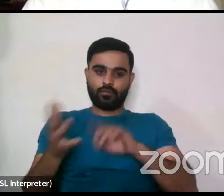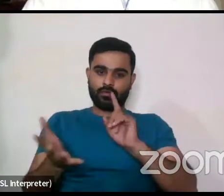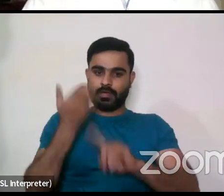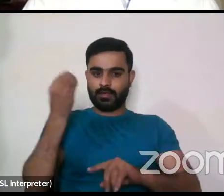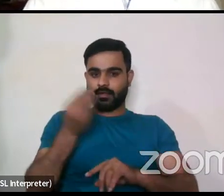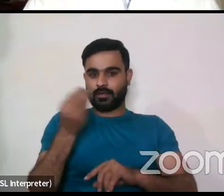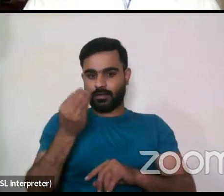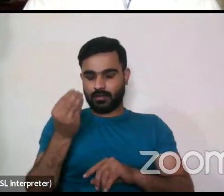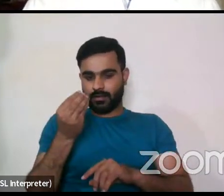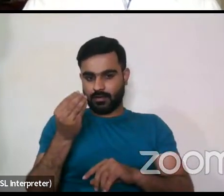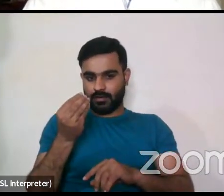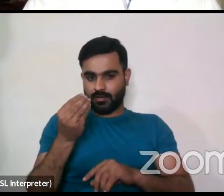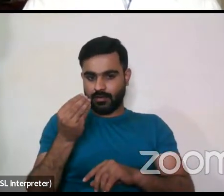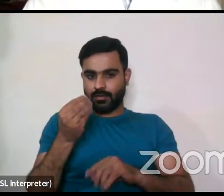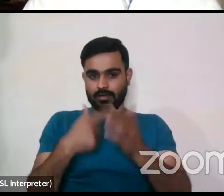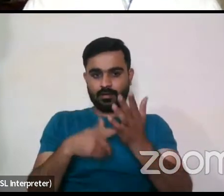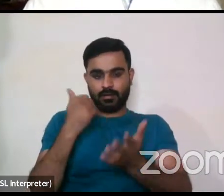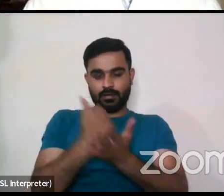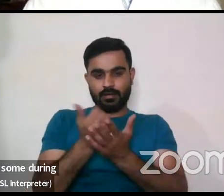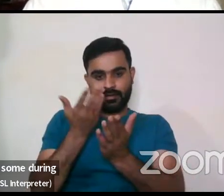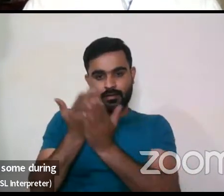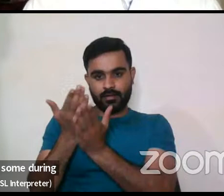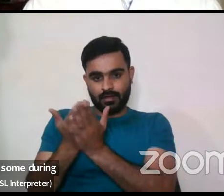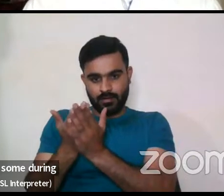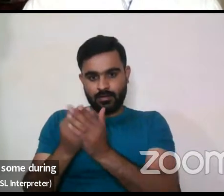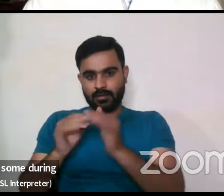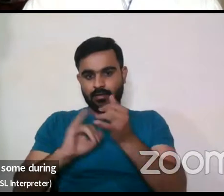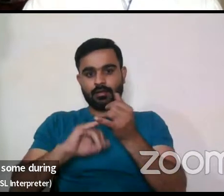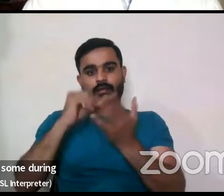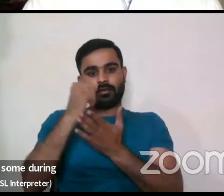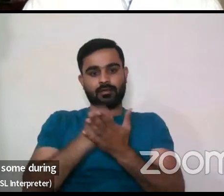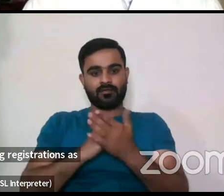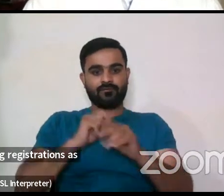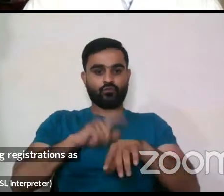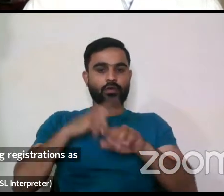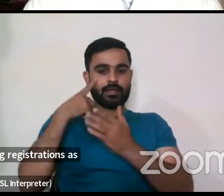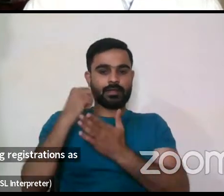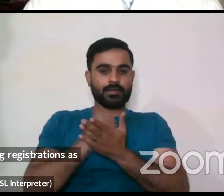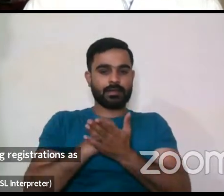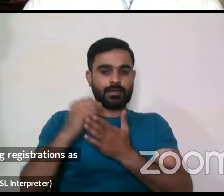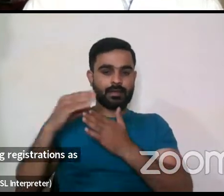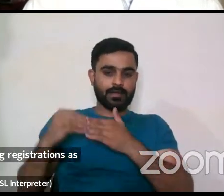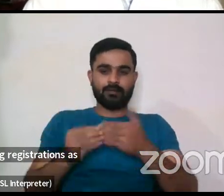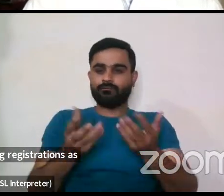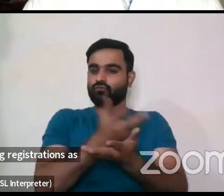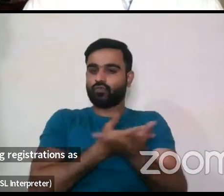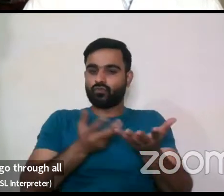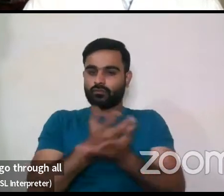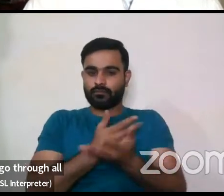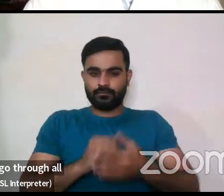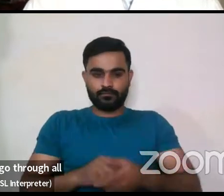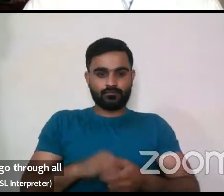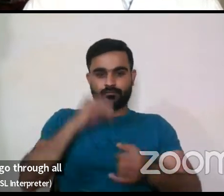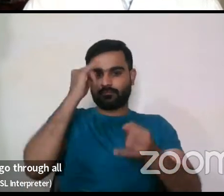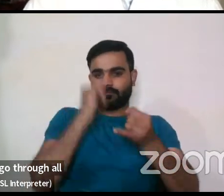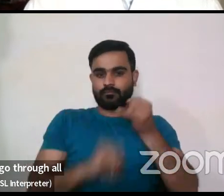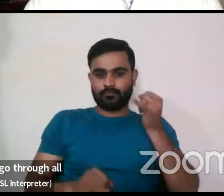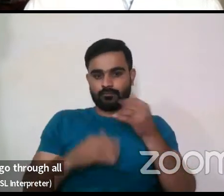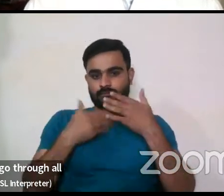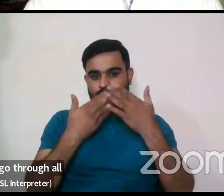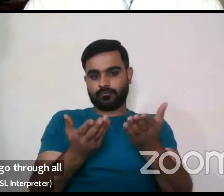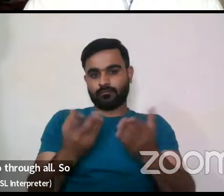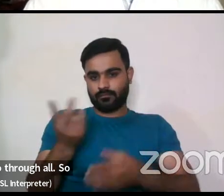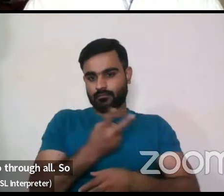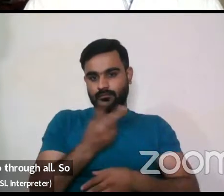few and some during registrations as well. So subject to time, we will try and go through all. So last set of questions to